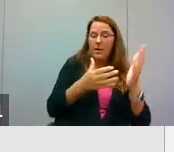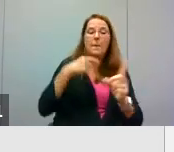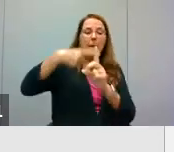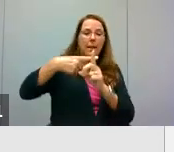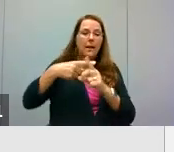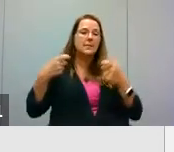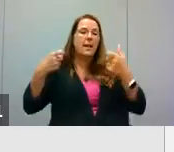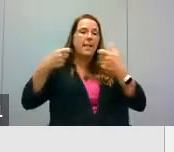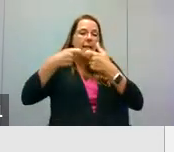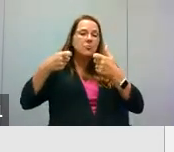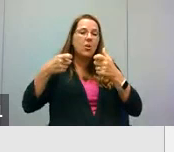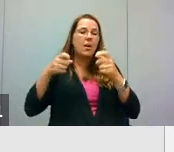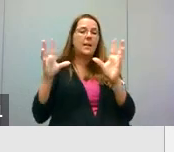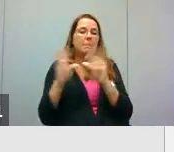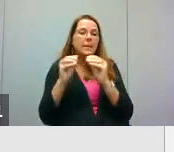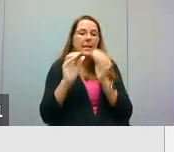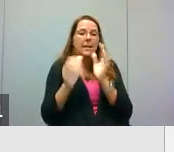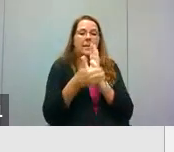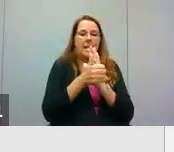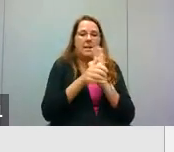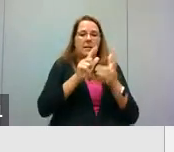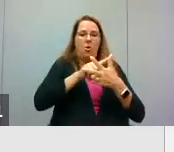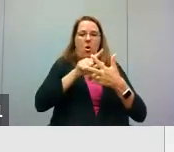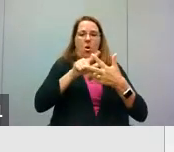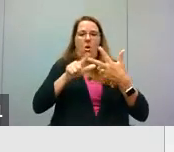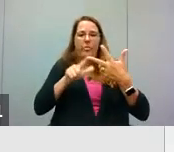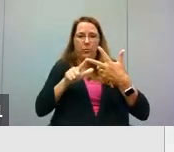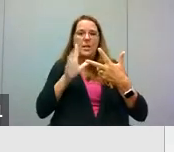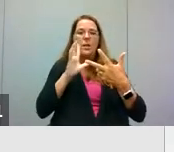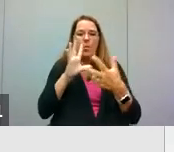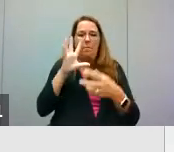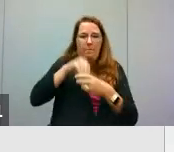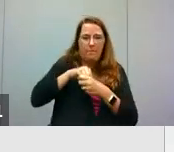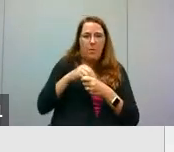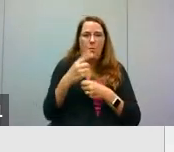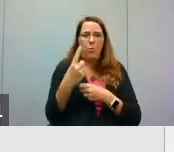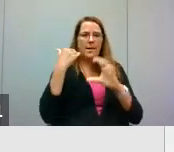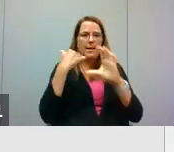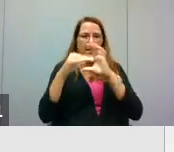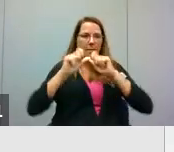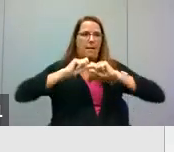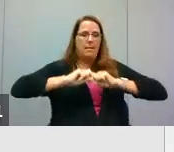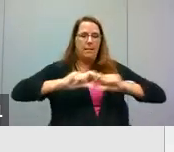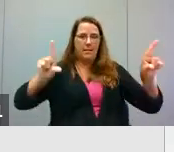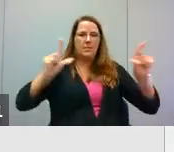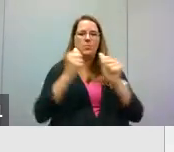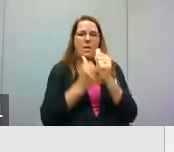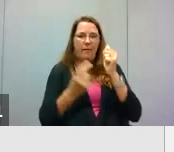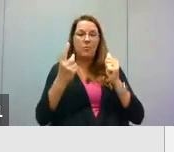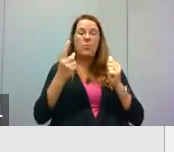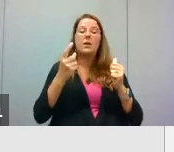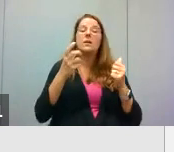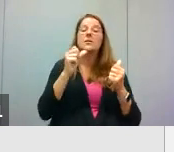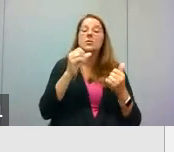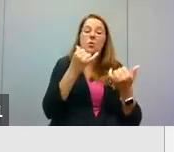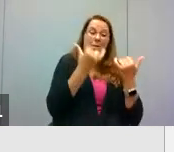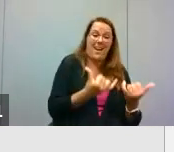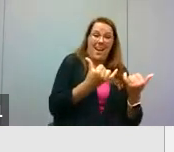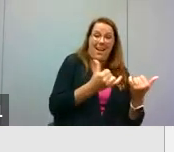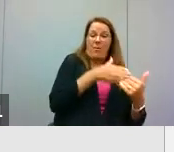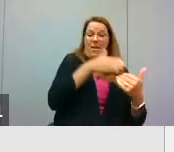meeting addendum. Those will all 3 be in one email for you so that you have between now and the